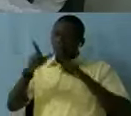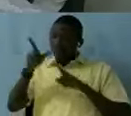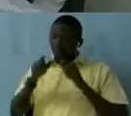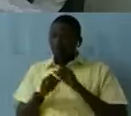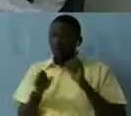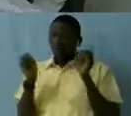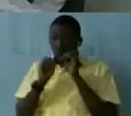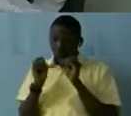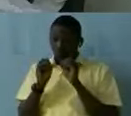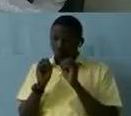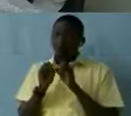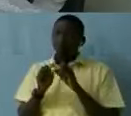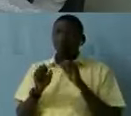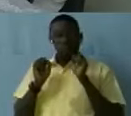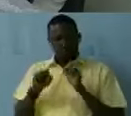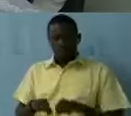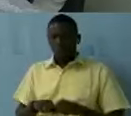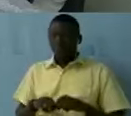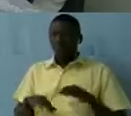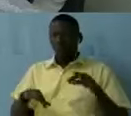being undetectable,